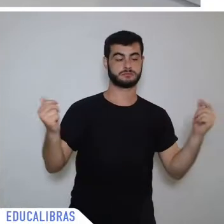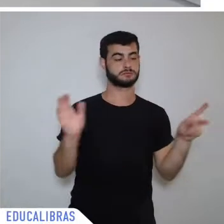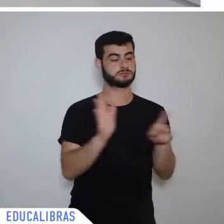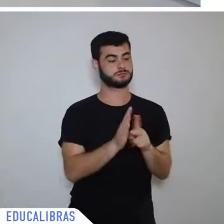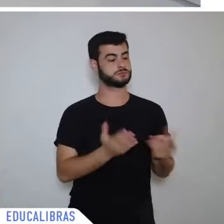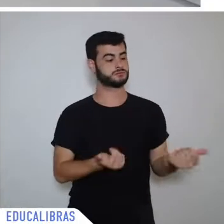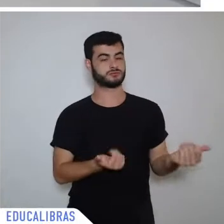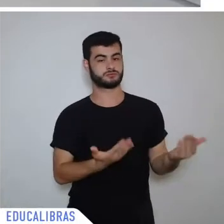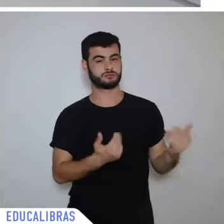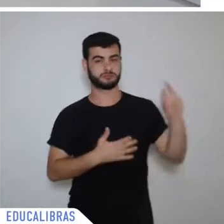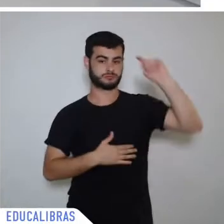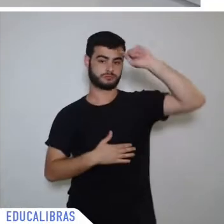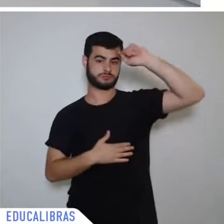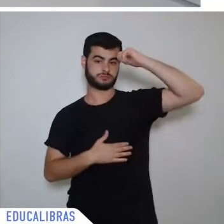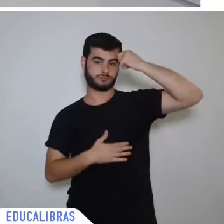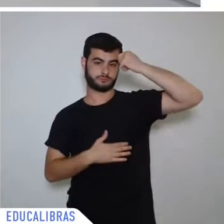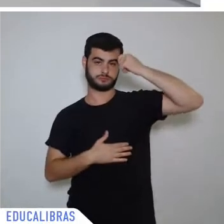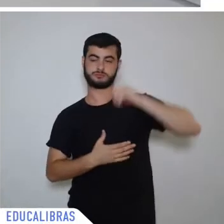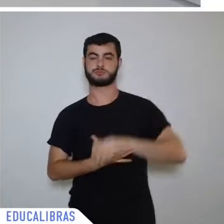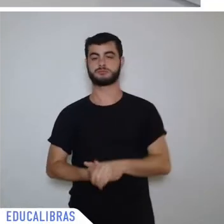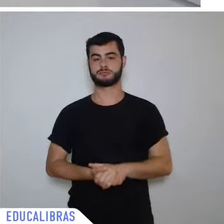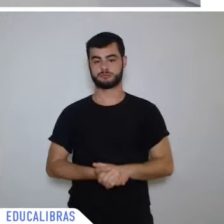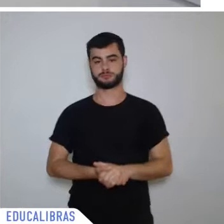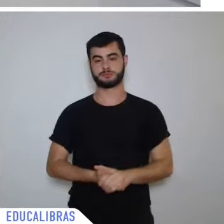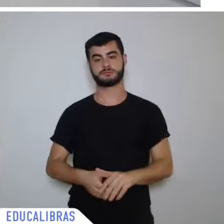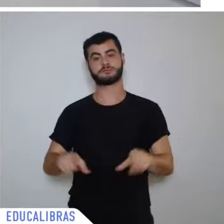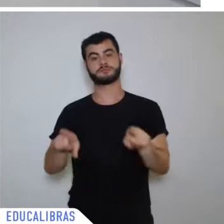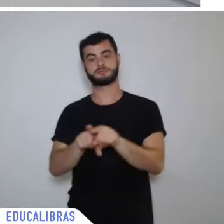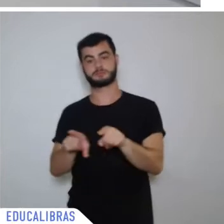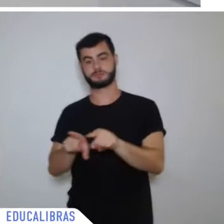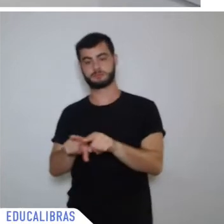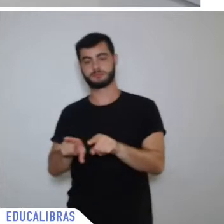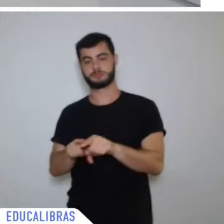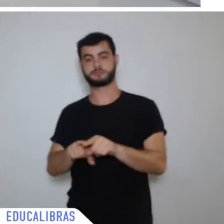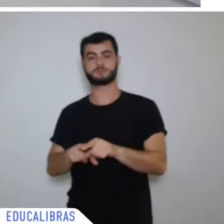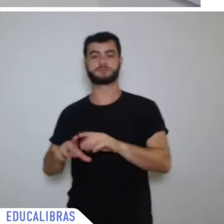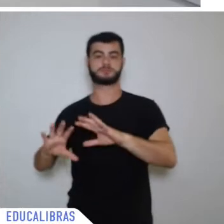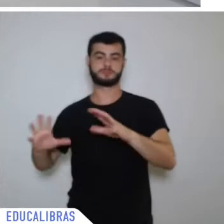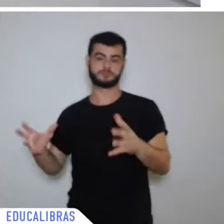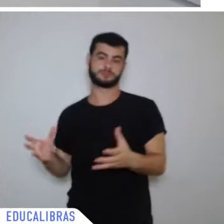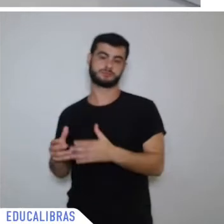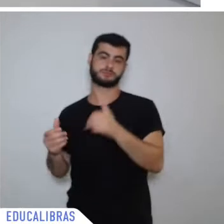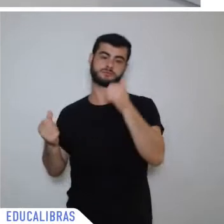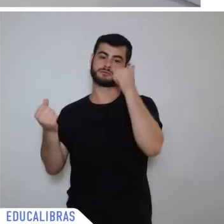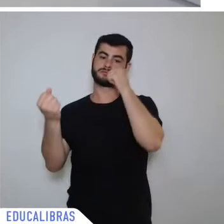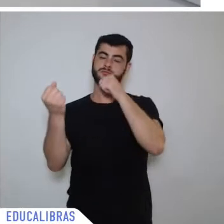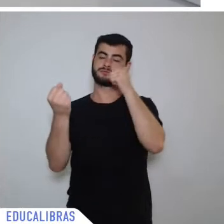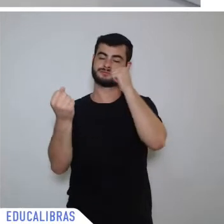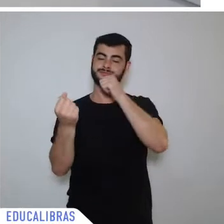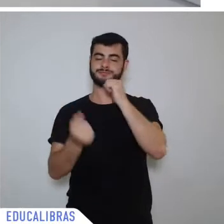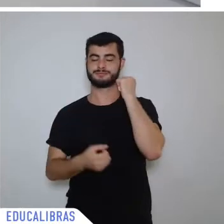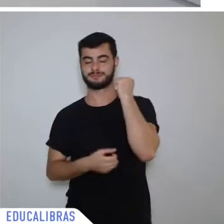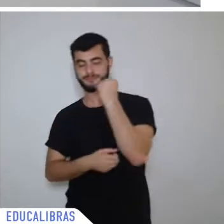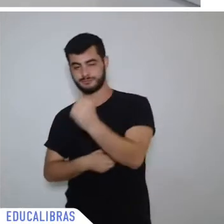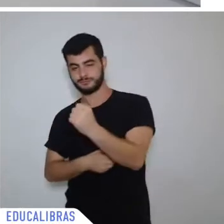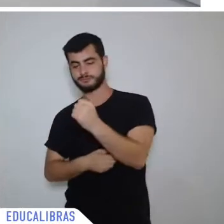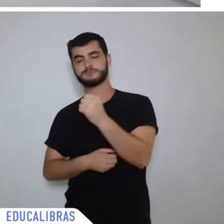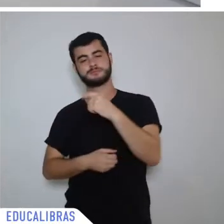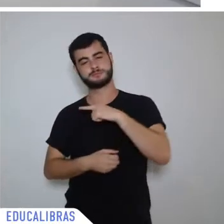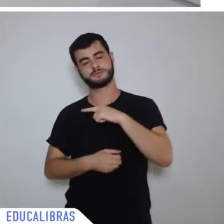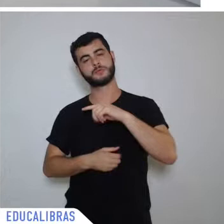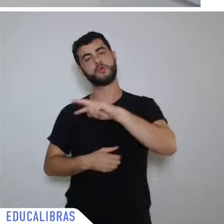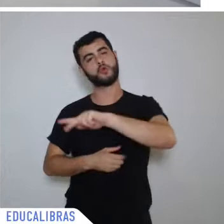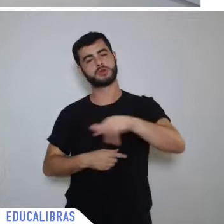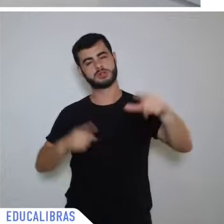that comes from government attitudes towards the black community, and also